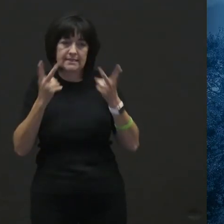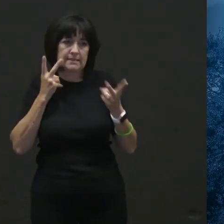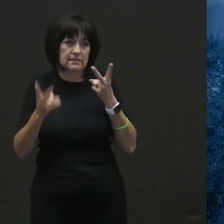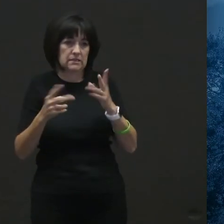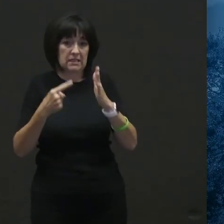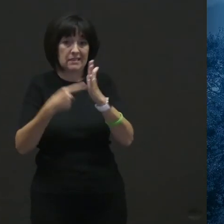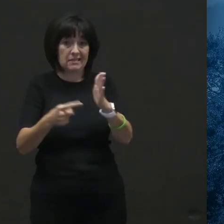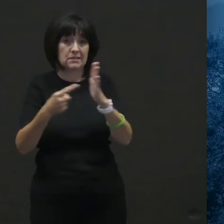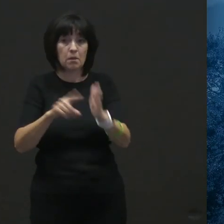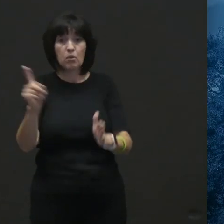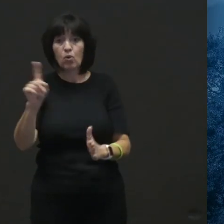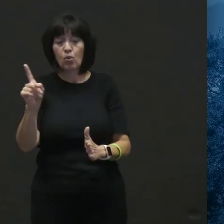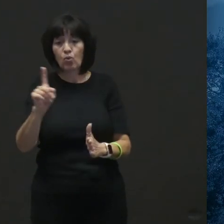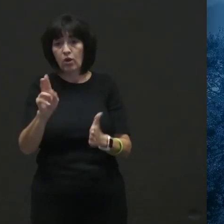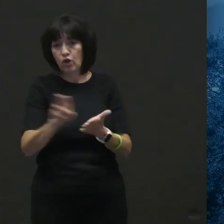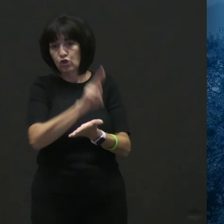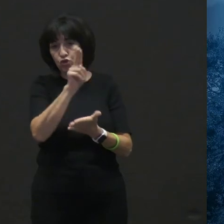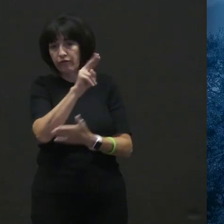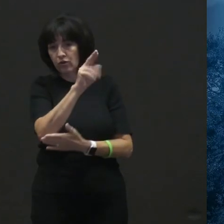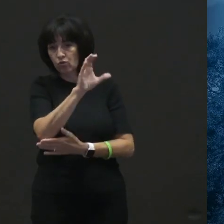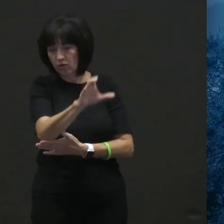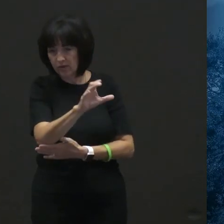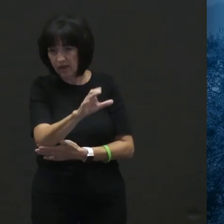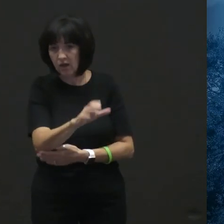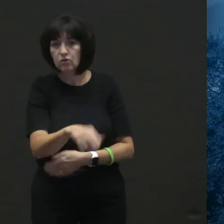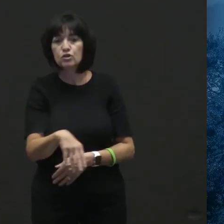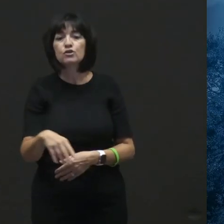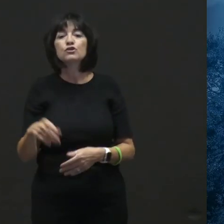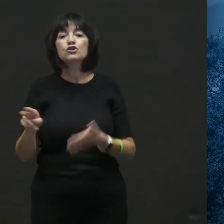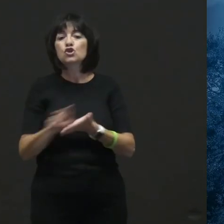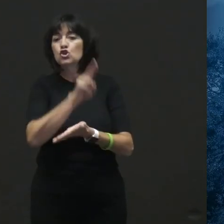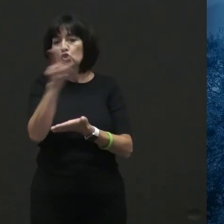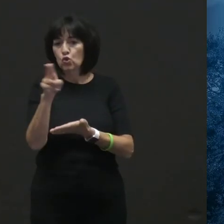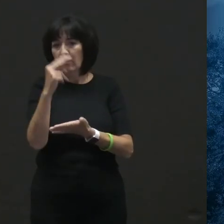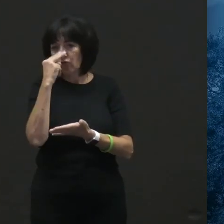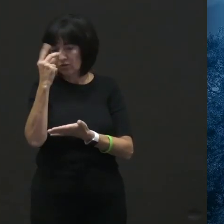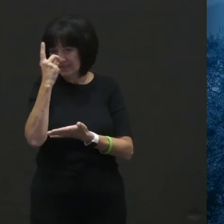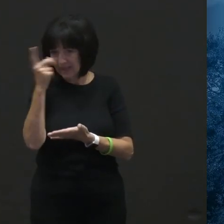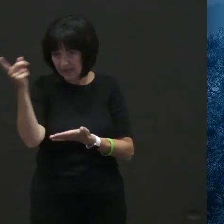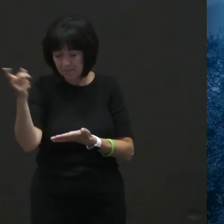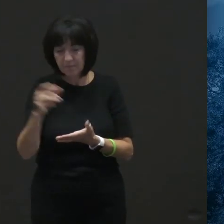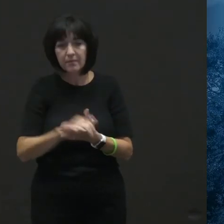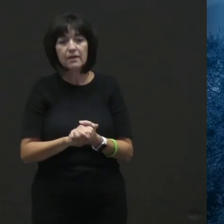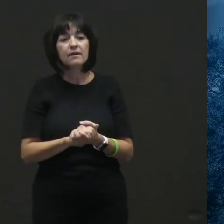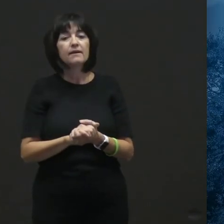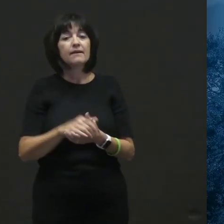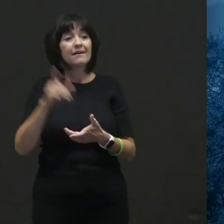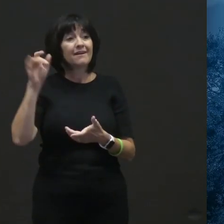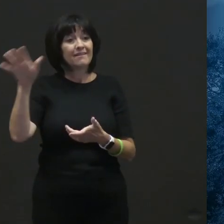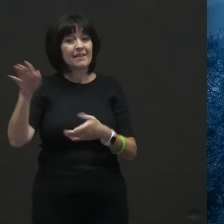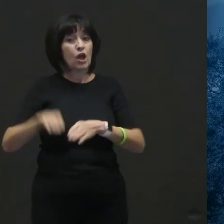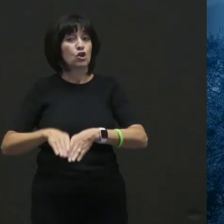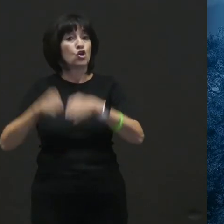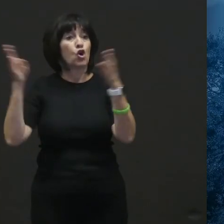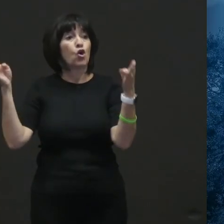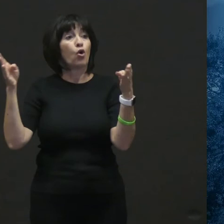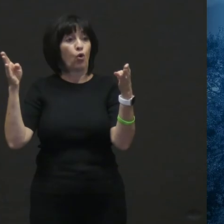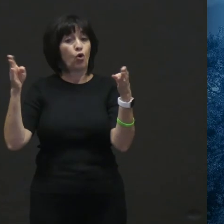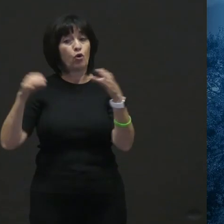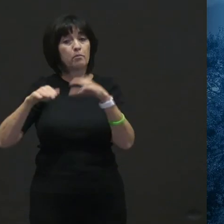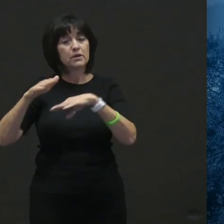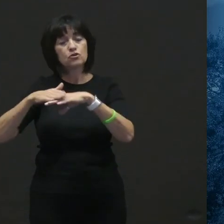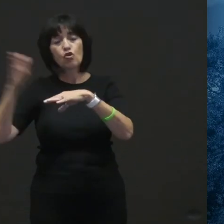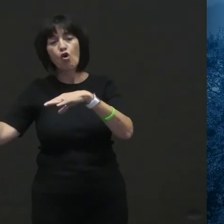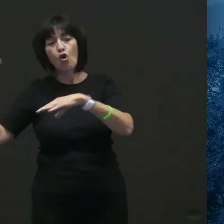North Carolina, Chapel Hill, University of Notre Dame, where they opened the campuses, off-campus parties, started an